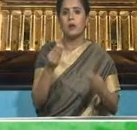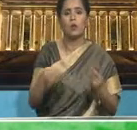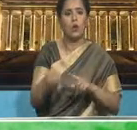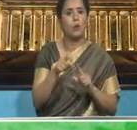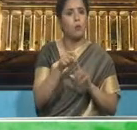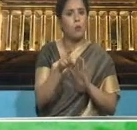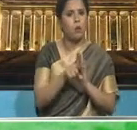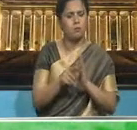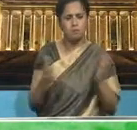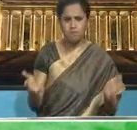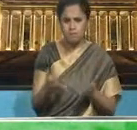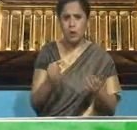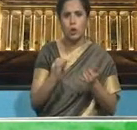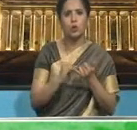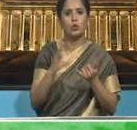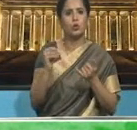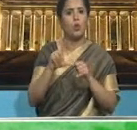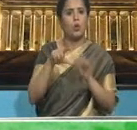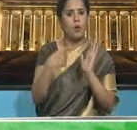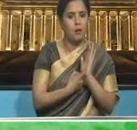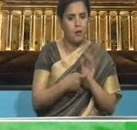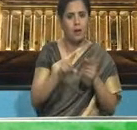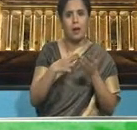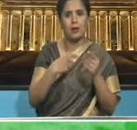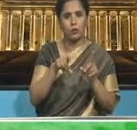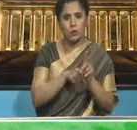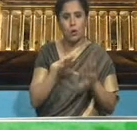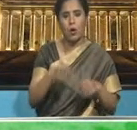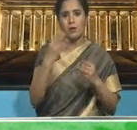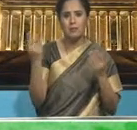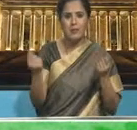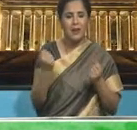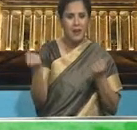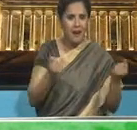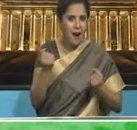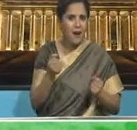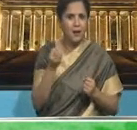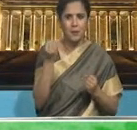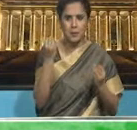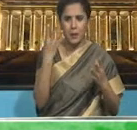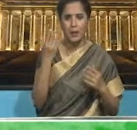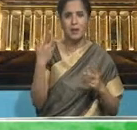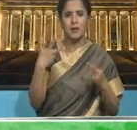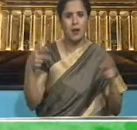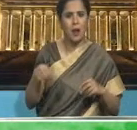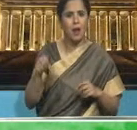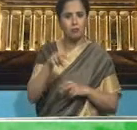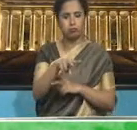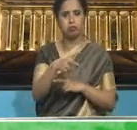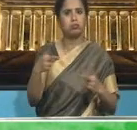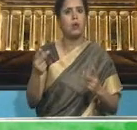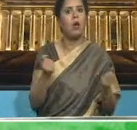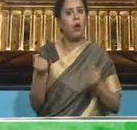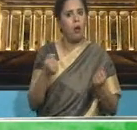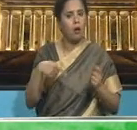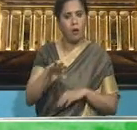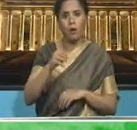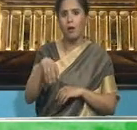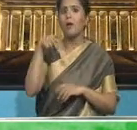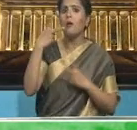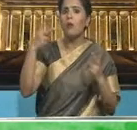push to solar energy and electric vehicles. At the global level,